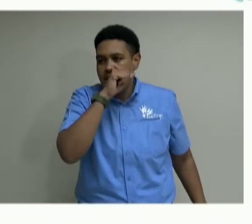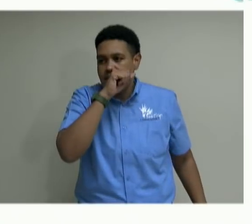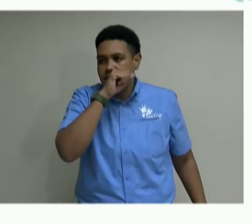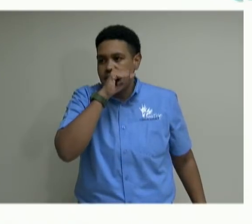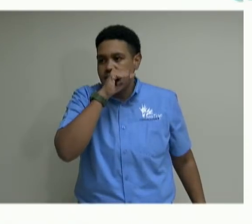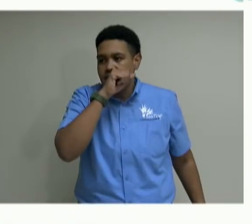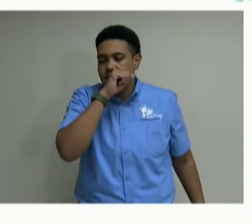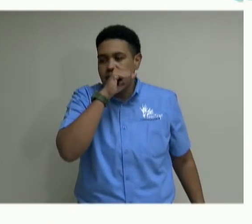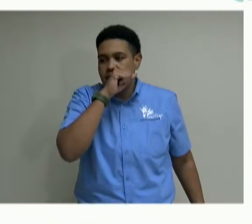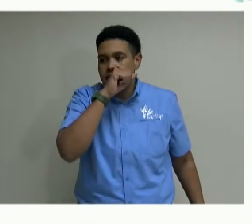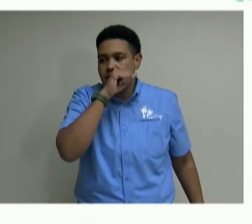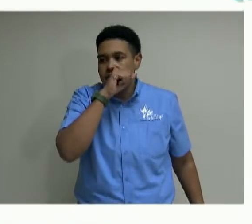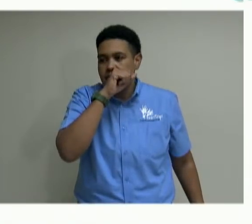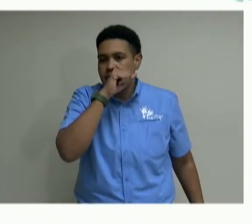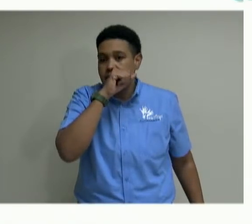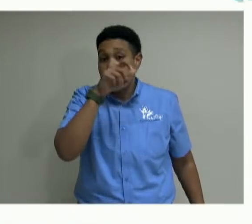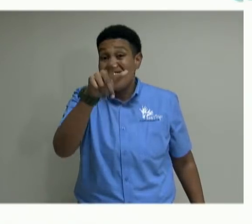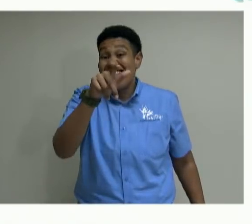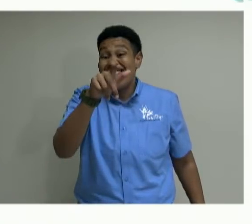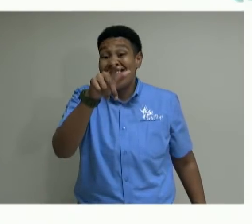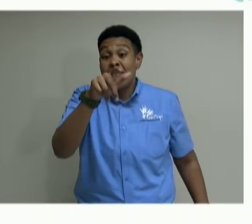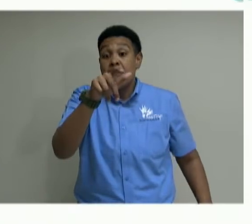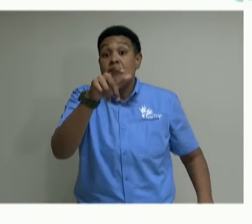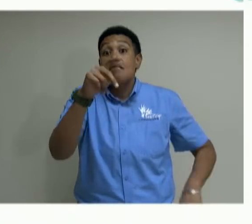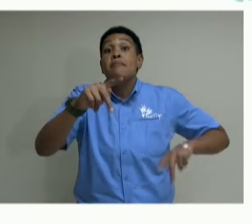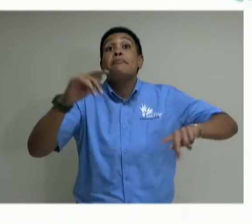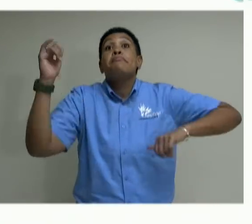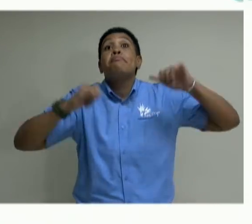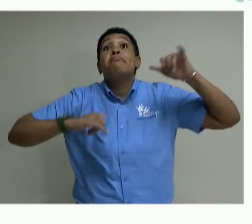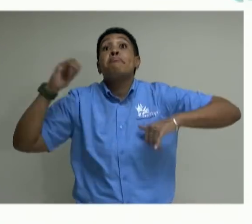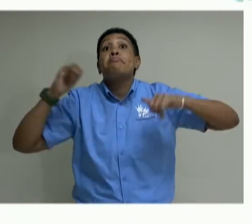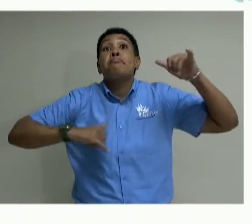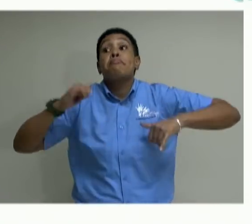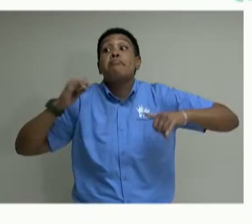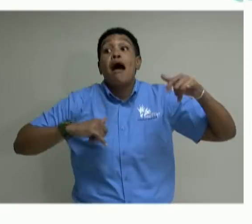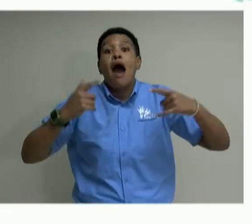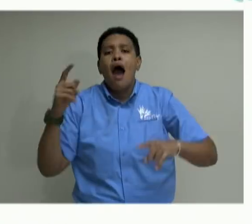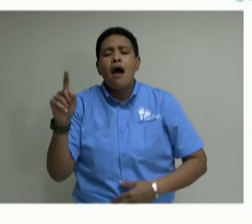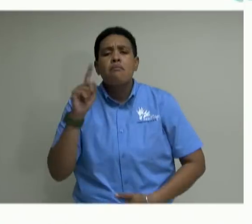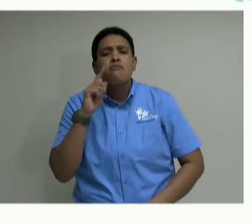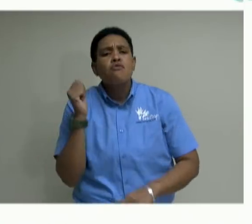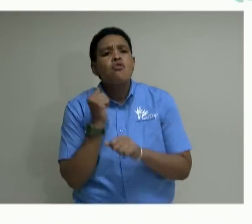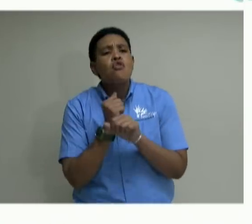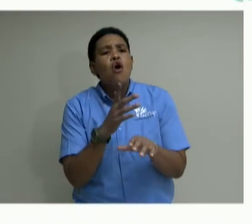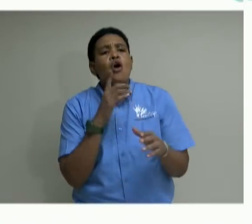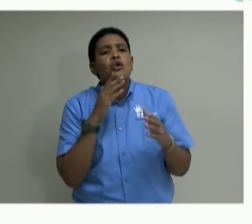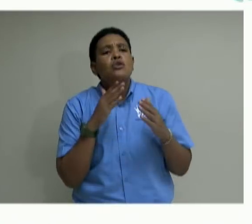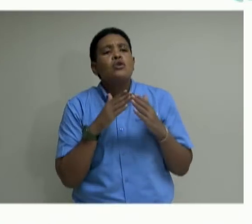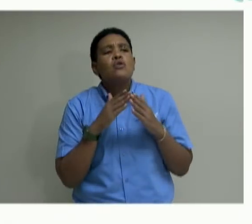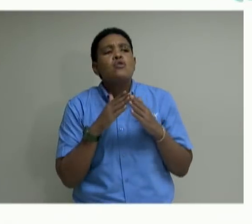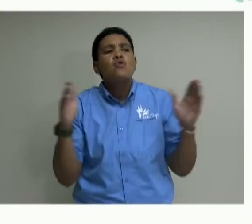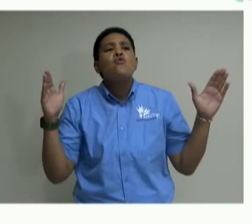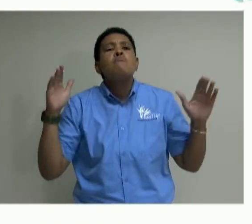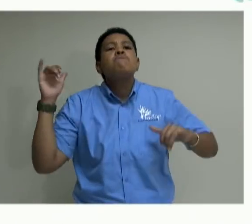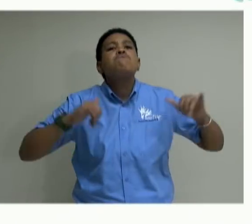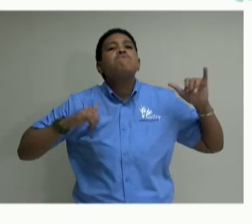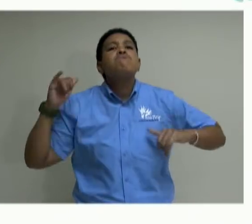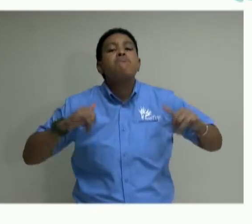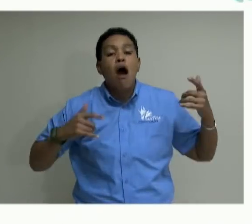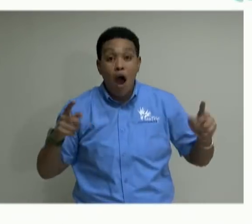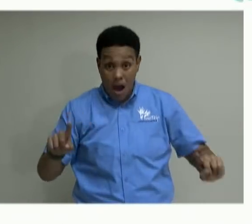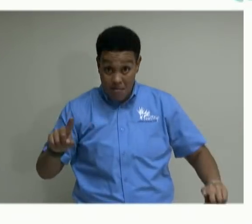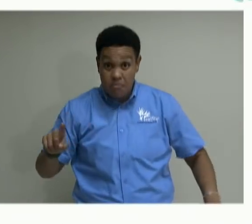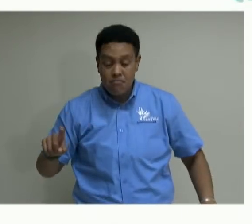then, of course, they had their portion of imported cases due to the opening of the borders. And